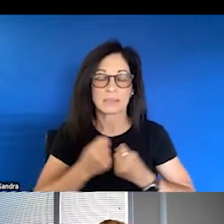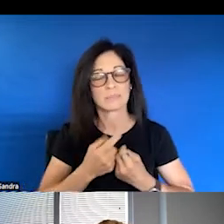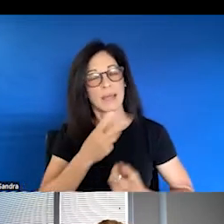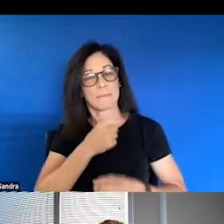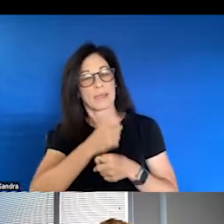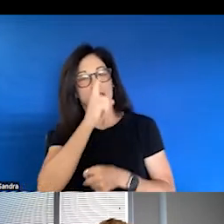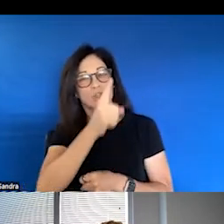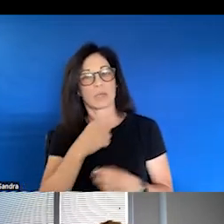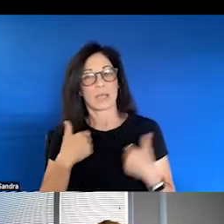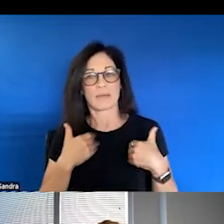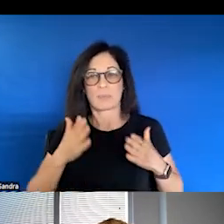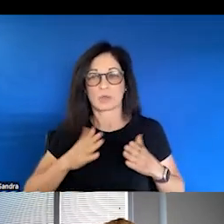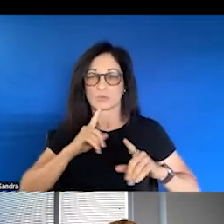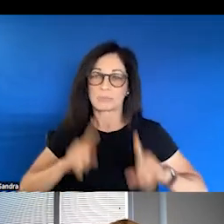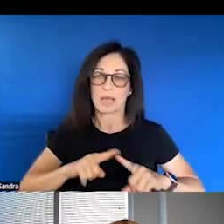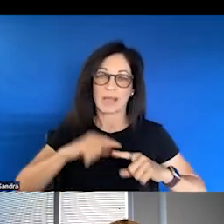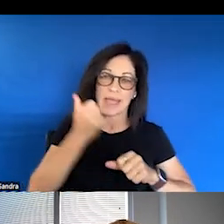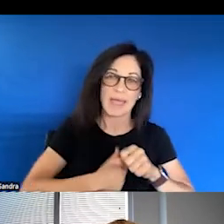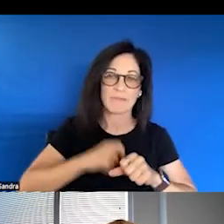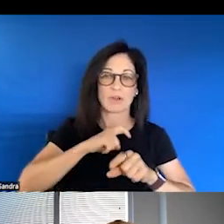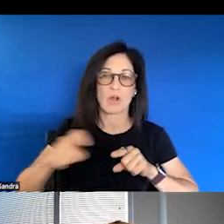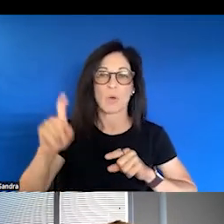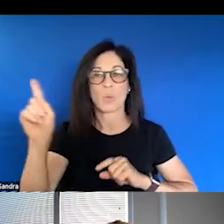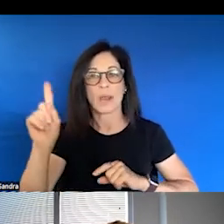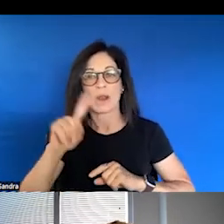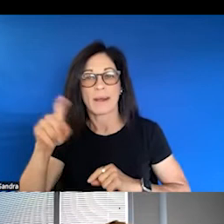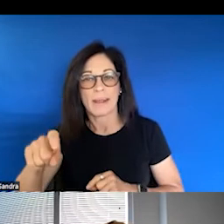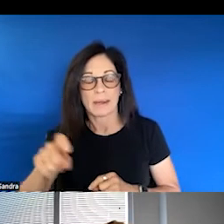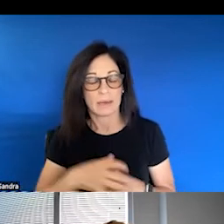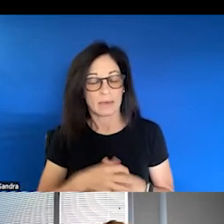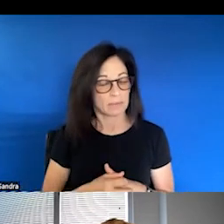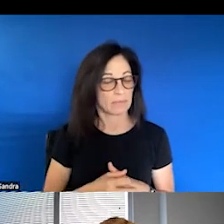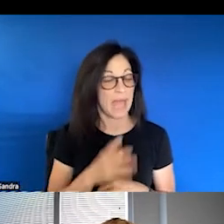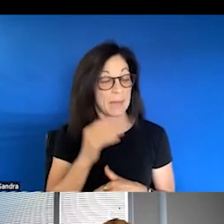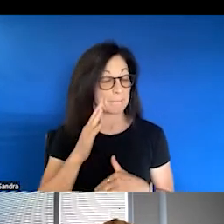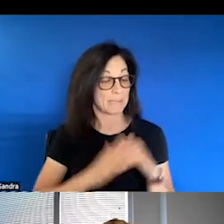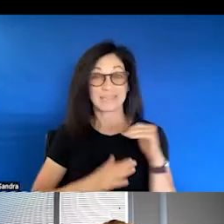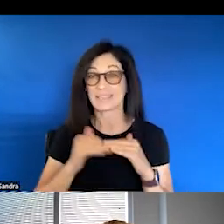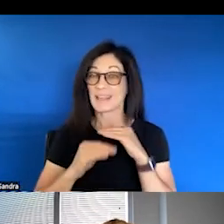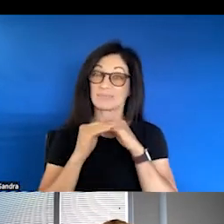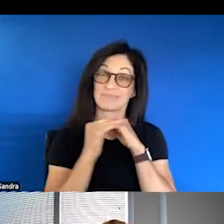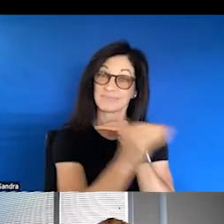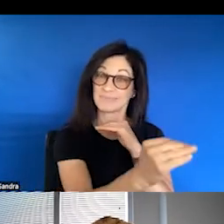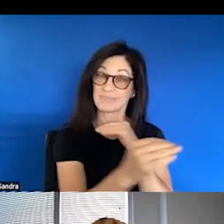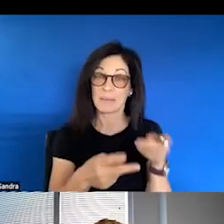respond to every call where it's needed. And then, building that stabilization place, a place for people